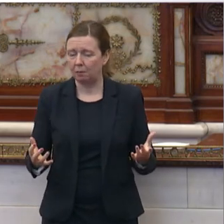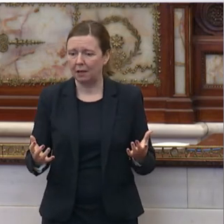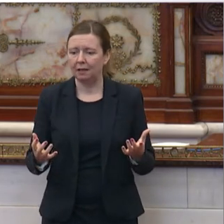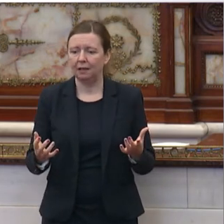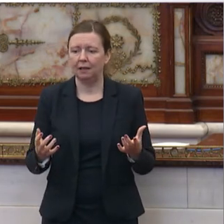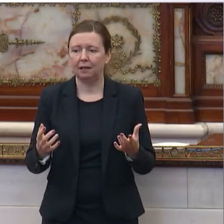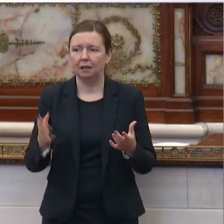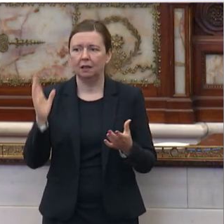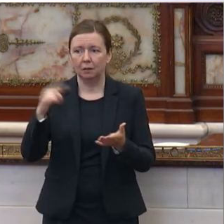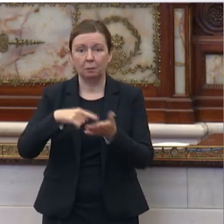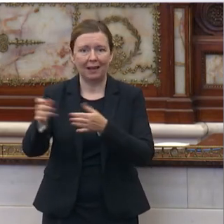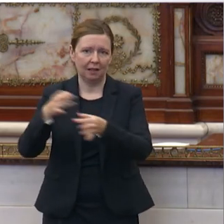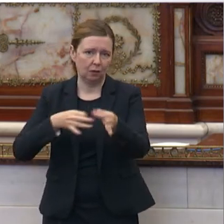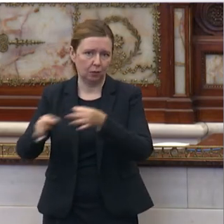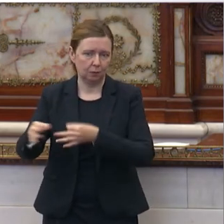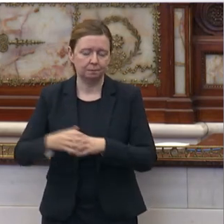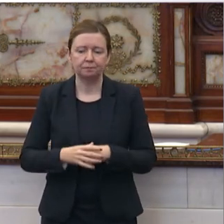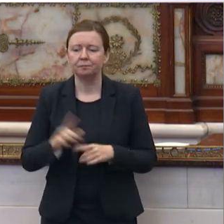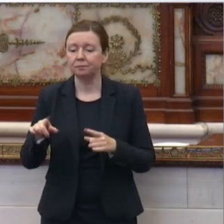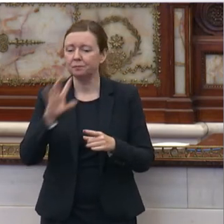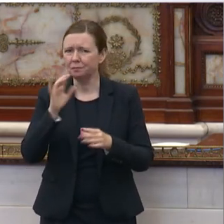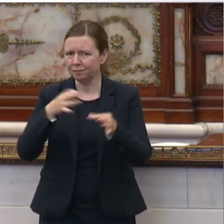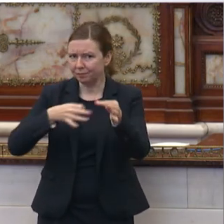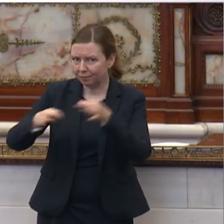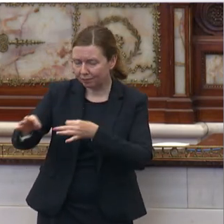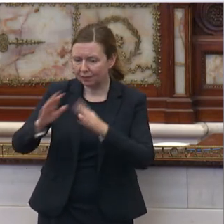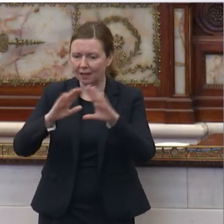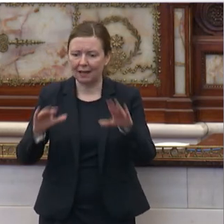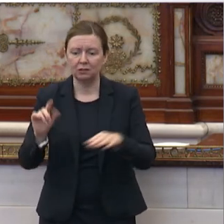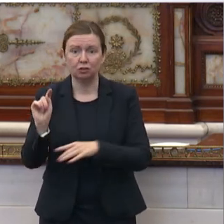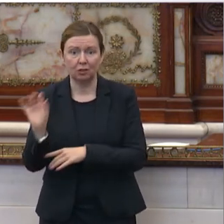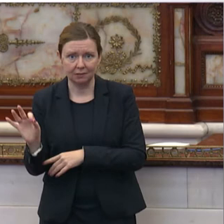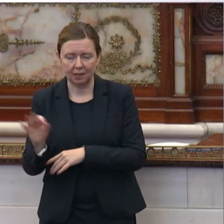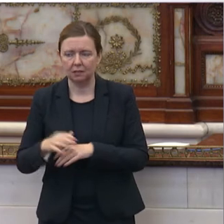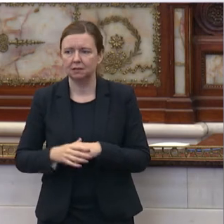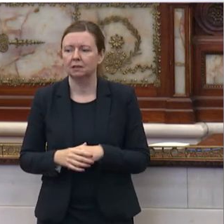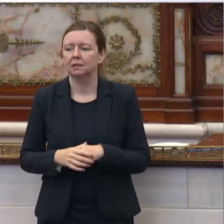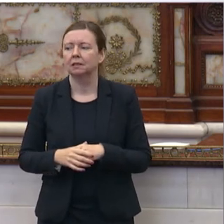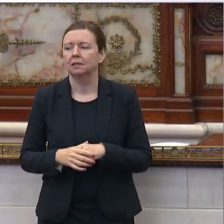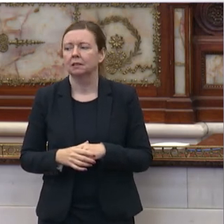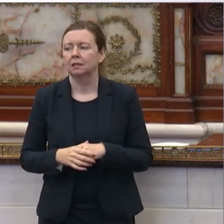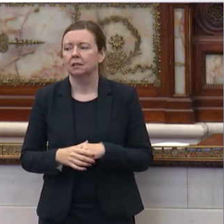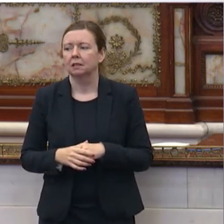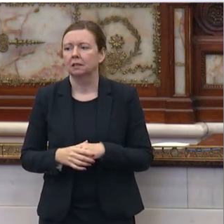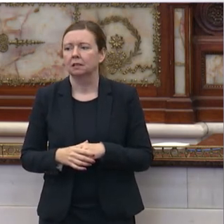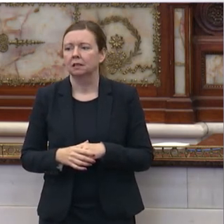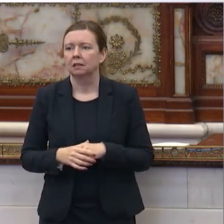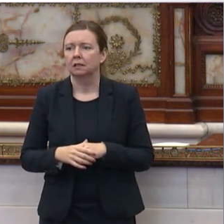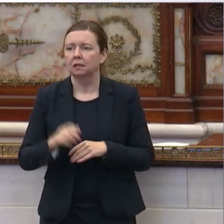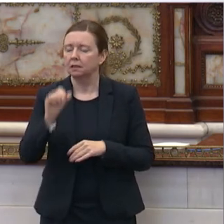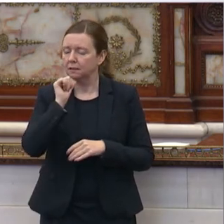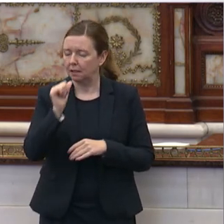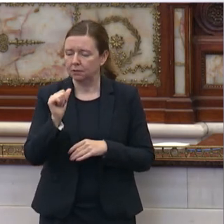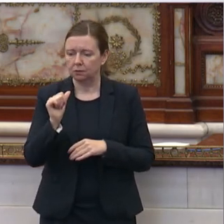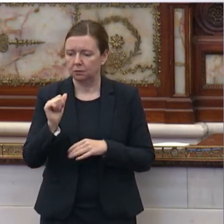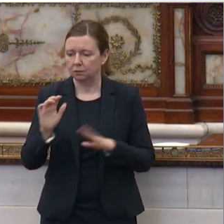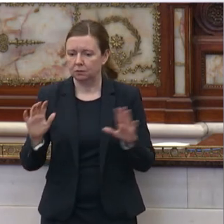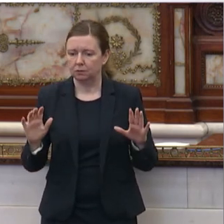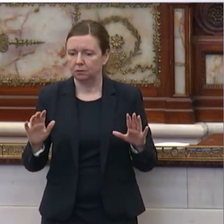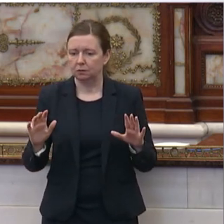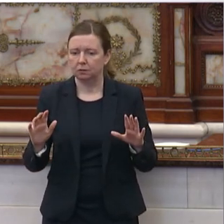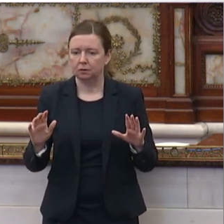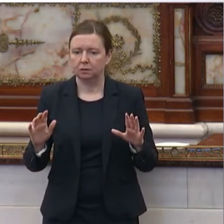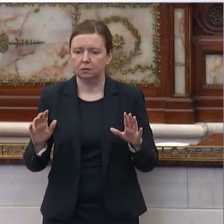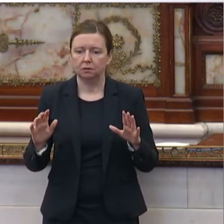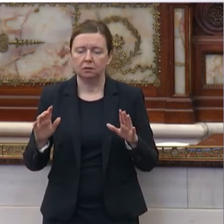pay in lieu. When we talk about in lieu and housing trust fund, well, look at us, and not to try to, but we have to